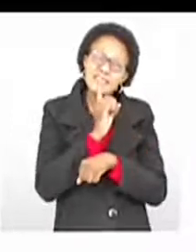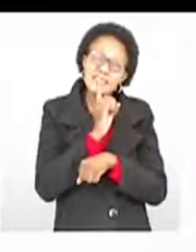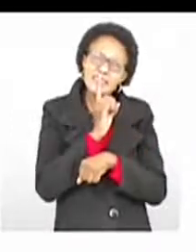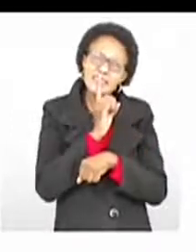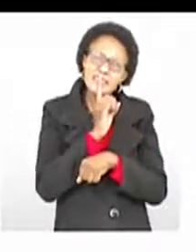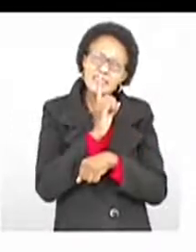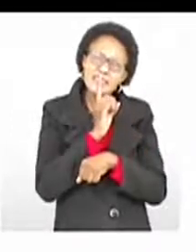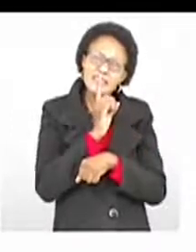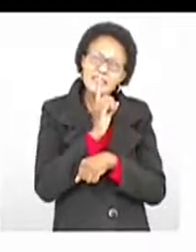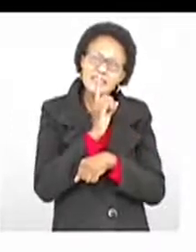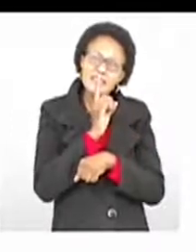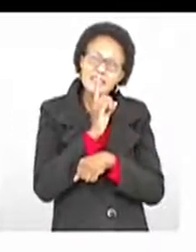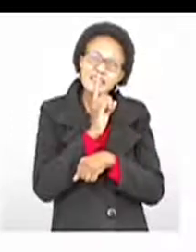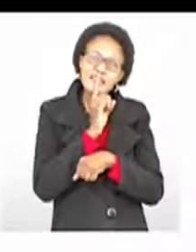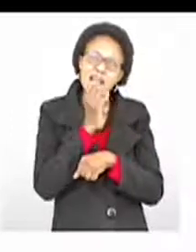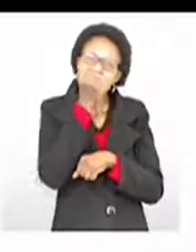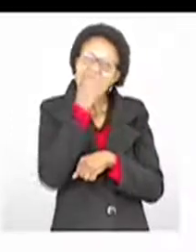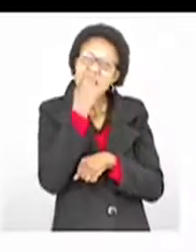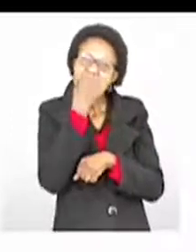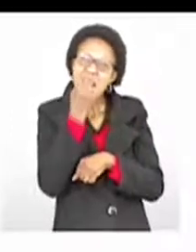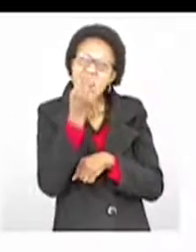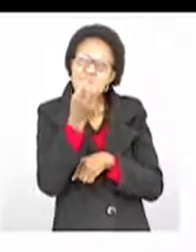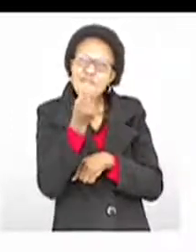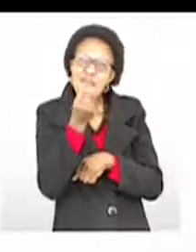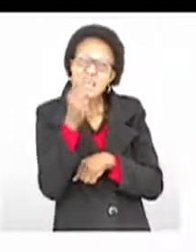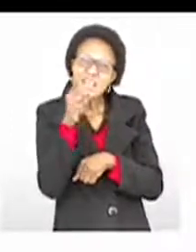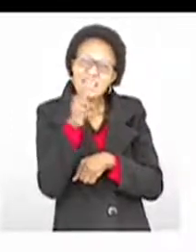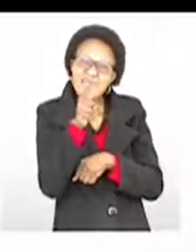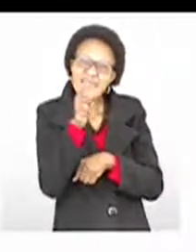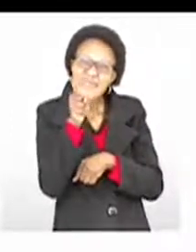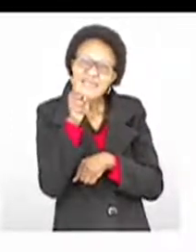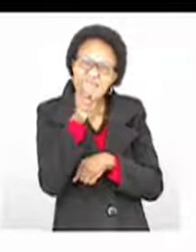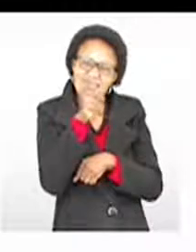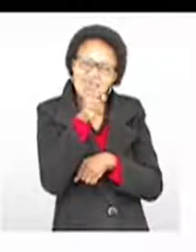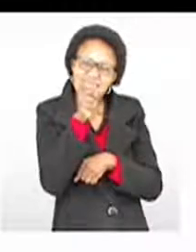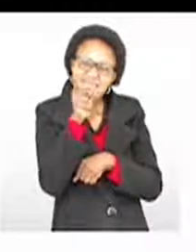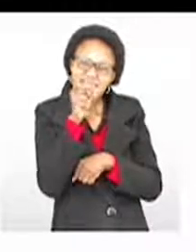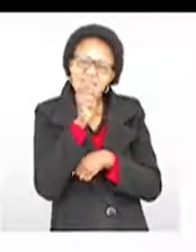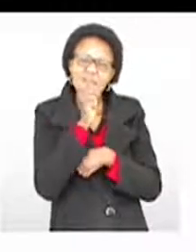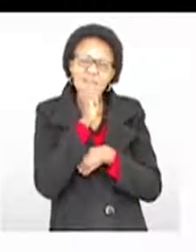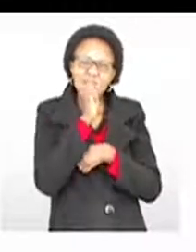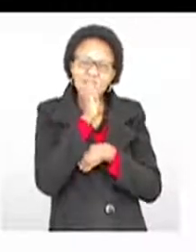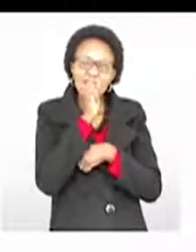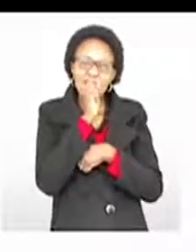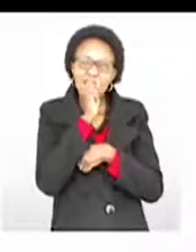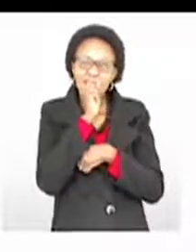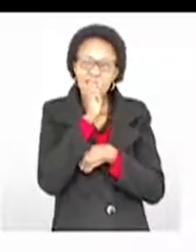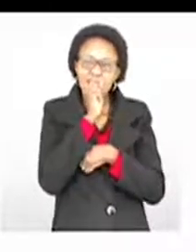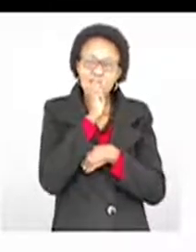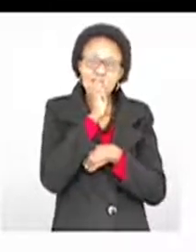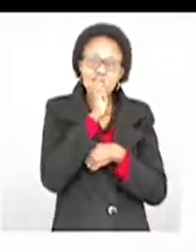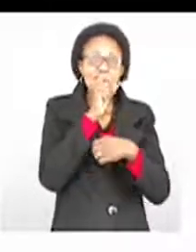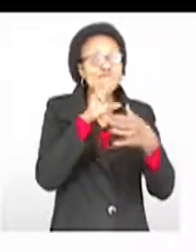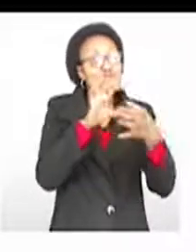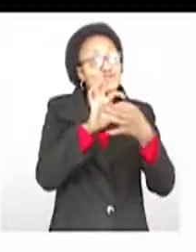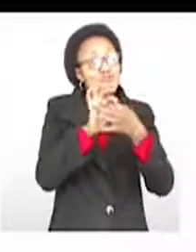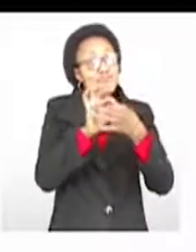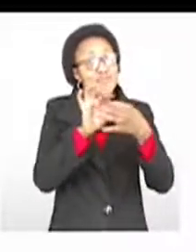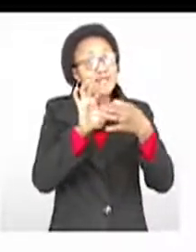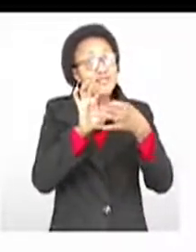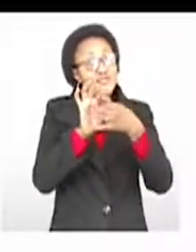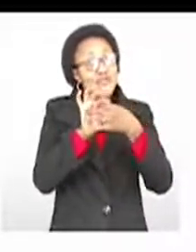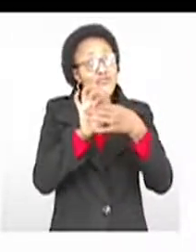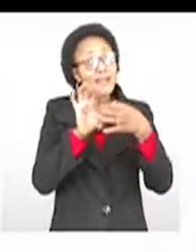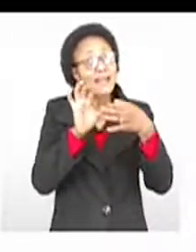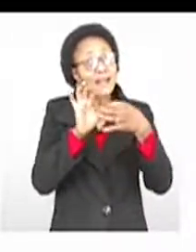a worm in an apple. And you have to draw or connect the opposite, which